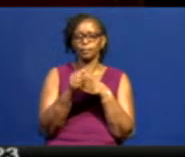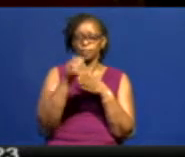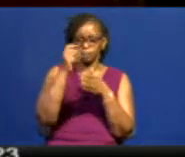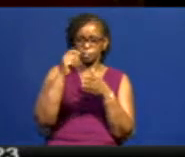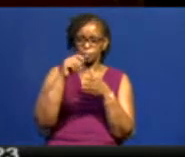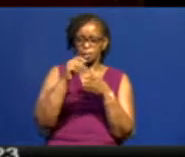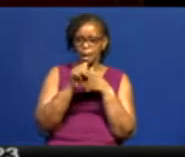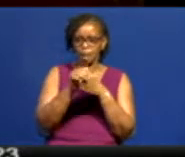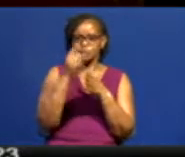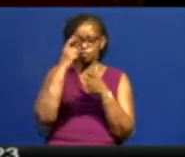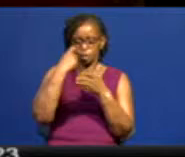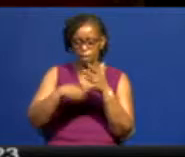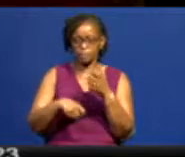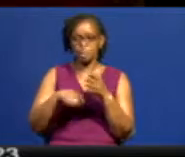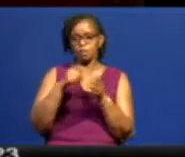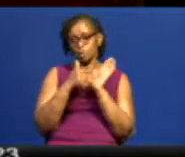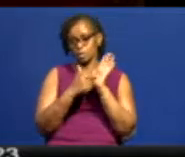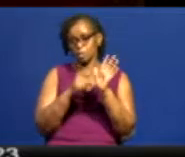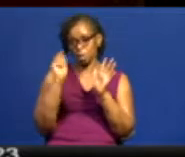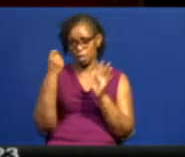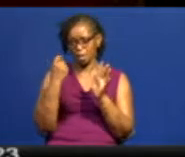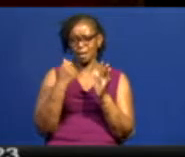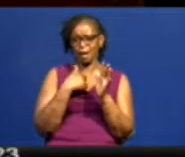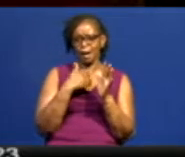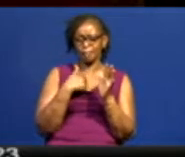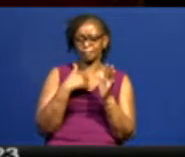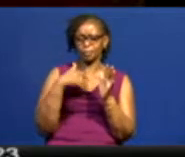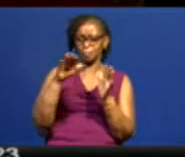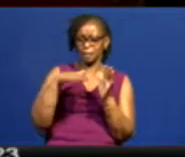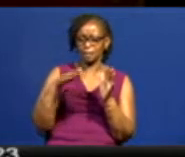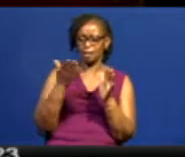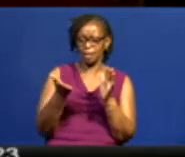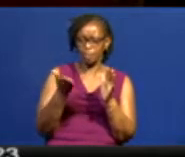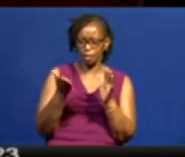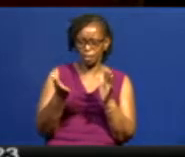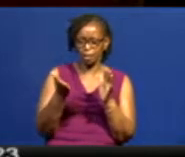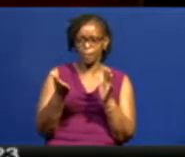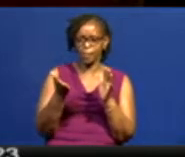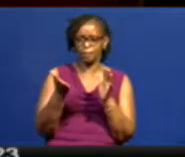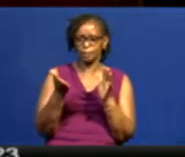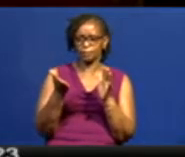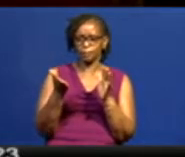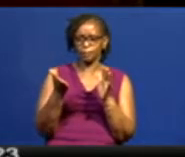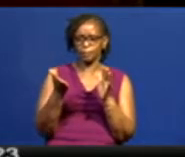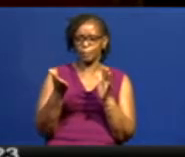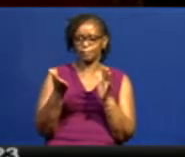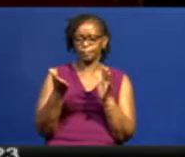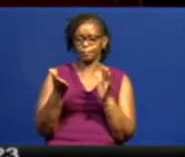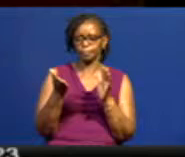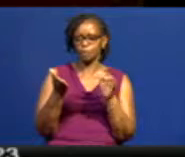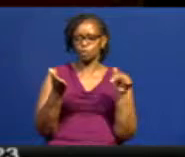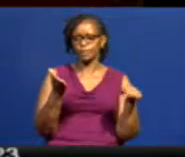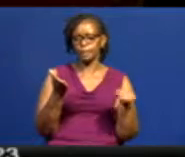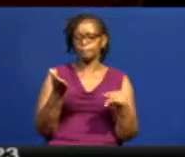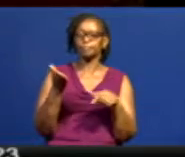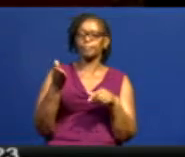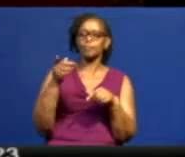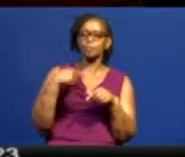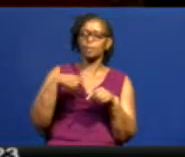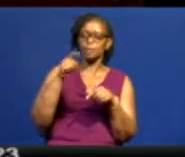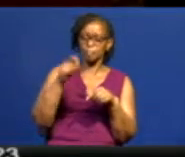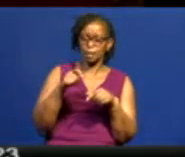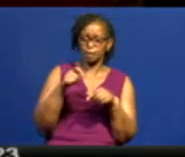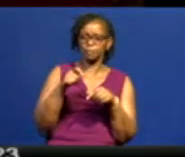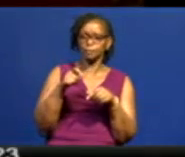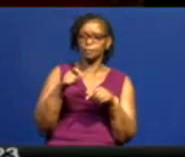For instance, Kenya has a huge untaxed informal sector that the government can tap into by having innovative ways of increasing